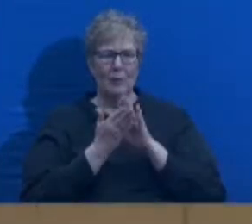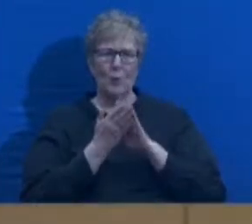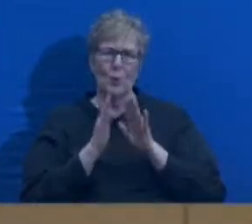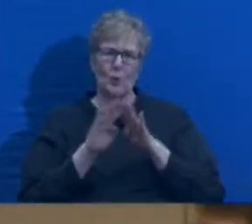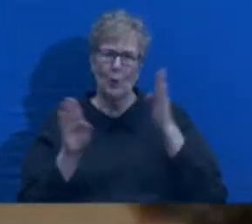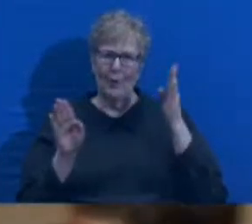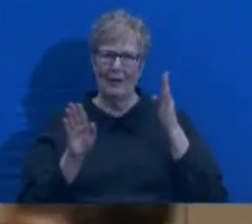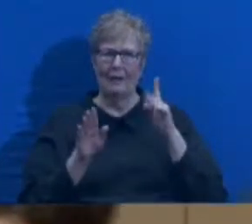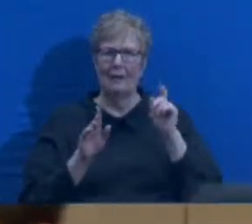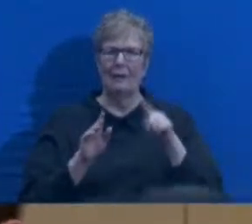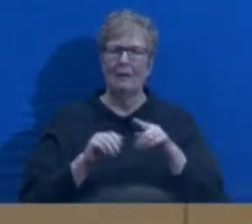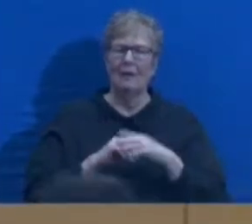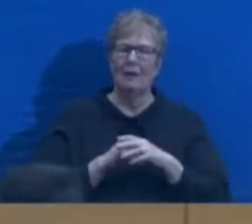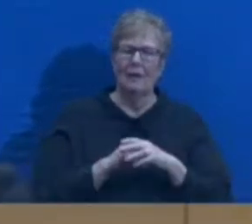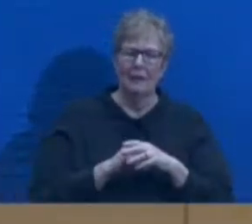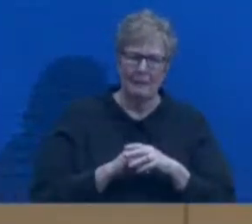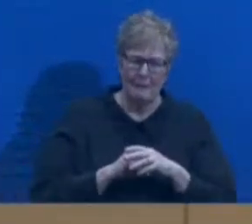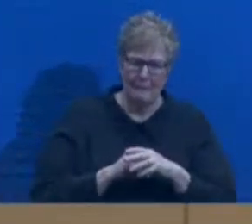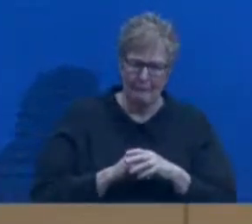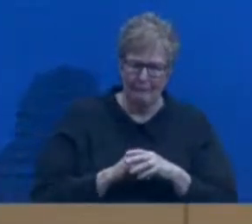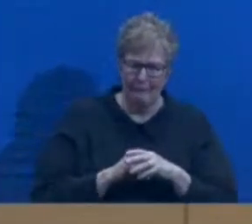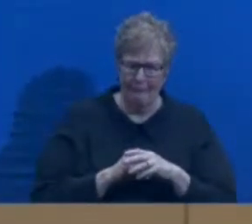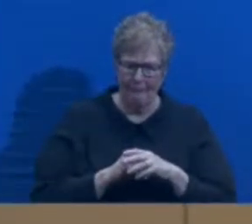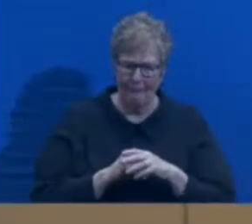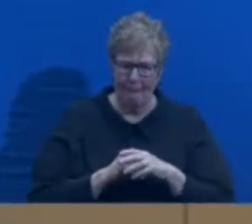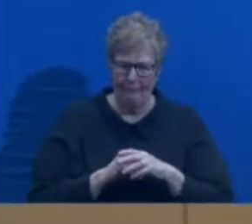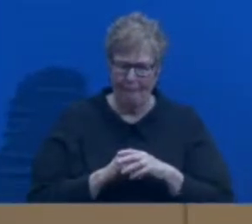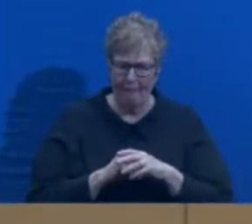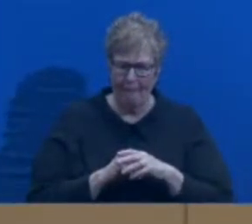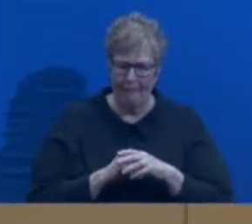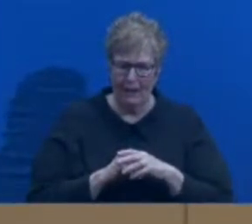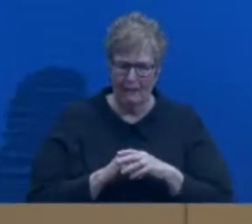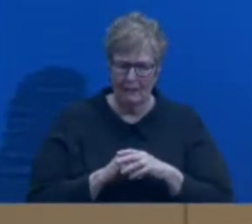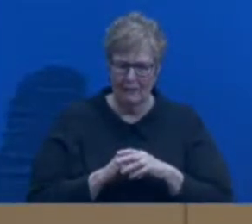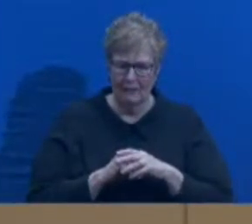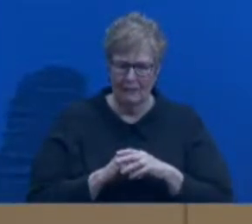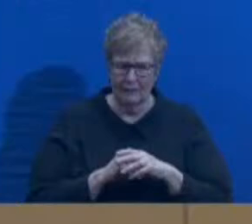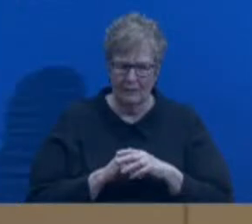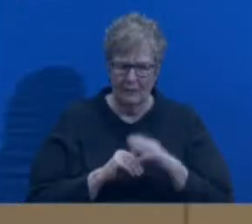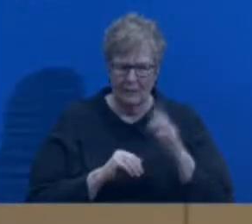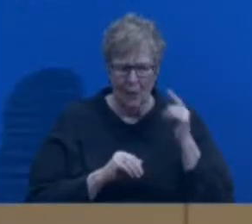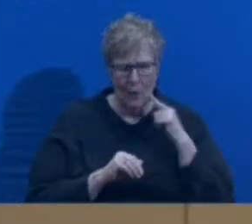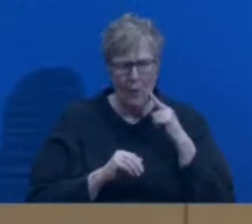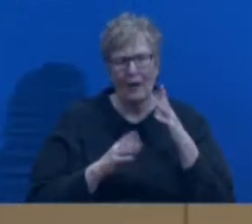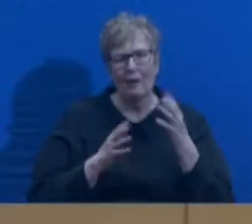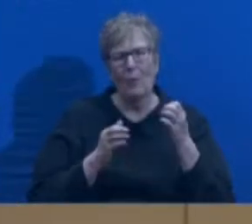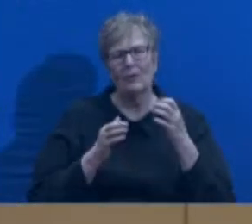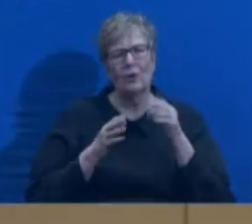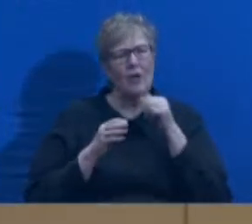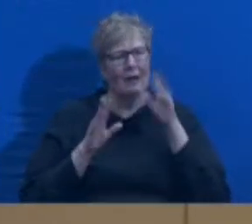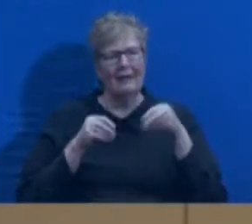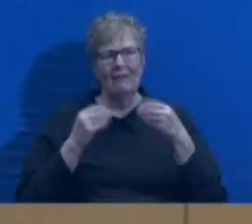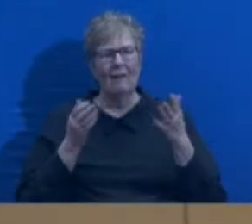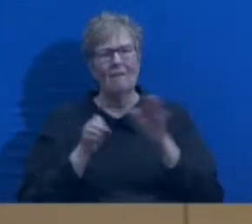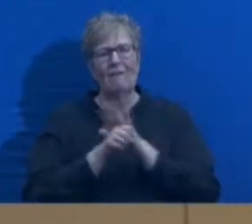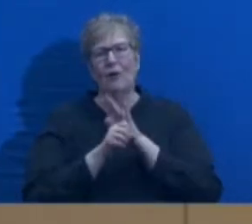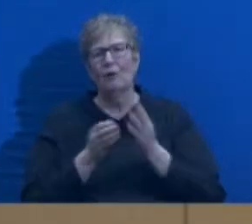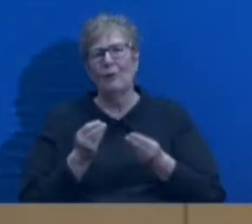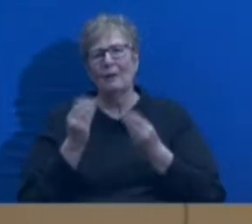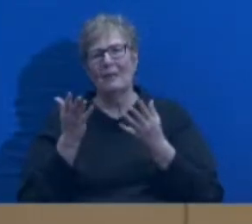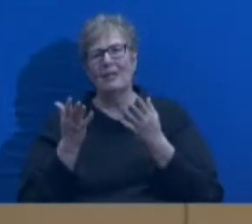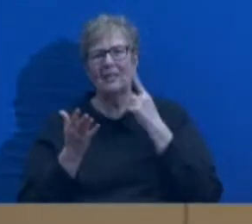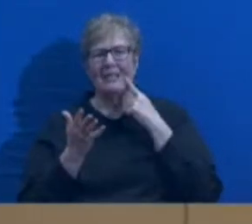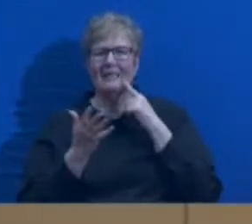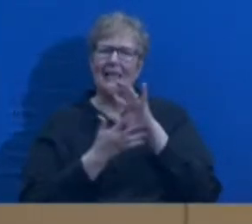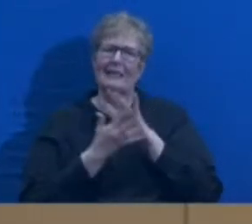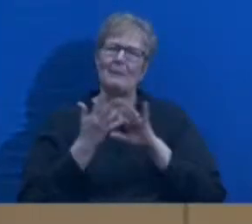reopening. I just wanted to see if you could speak to the fact that you've kind of taken an approach, not give a formal recommendation about school reopening. I think it's a mixed